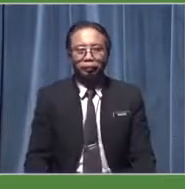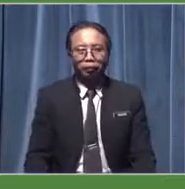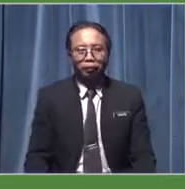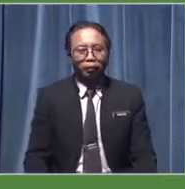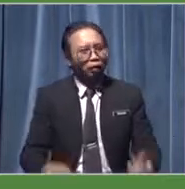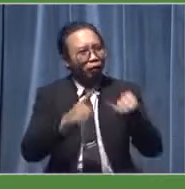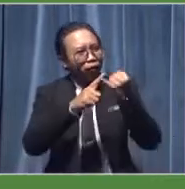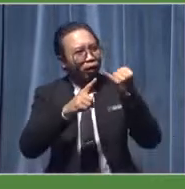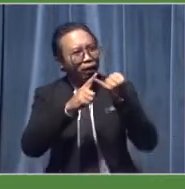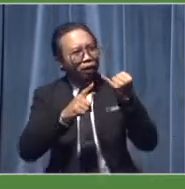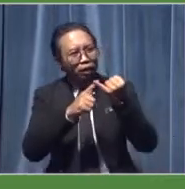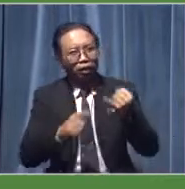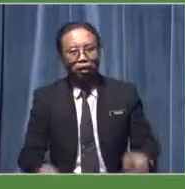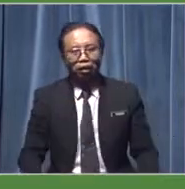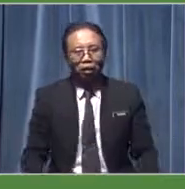Finally,